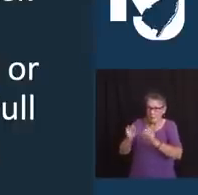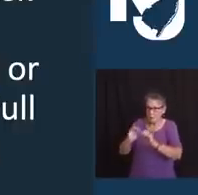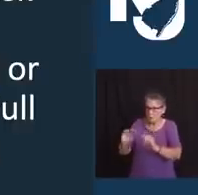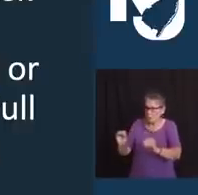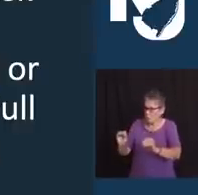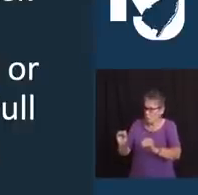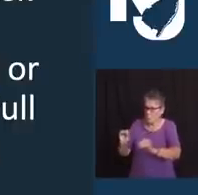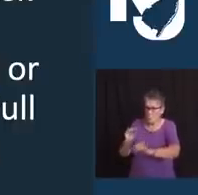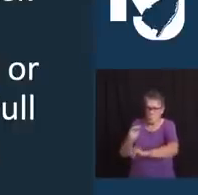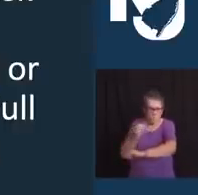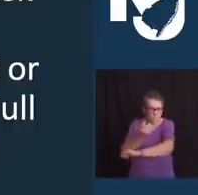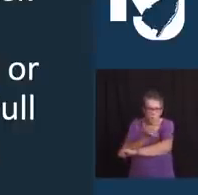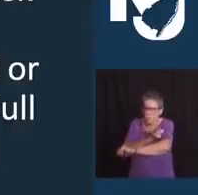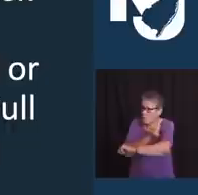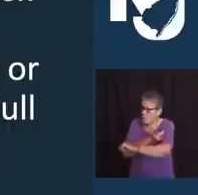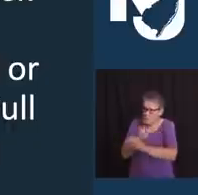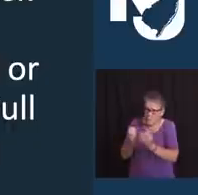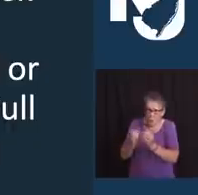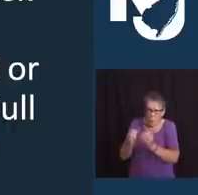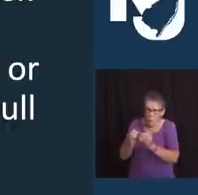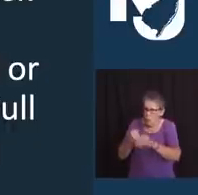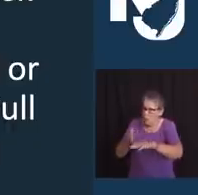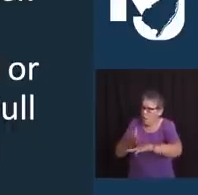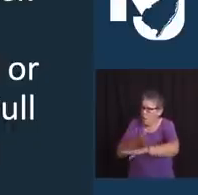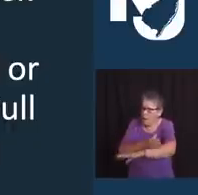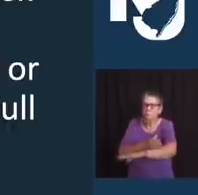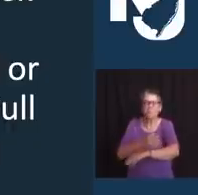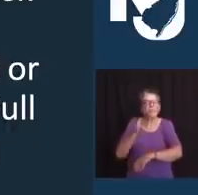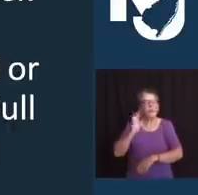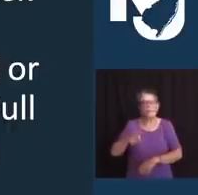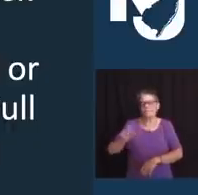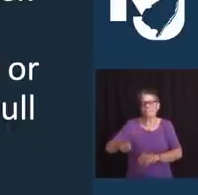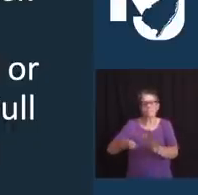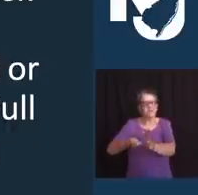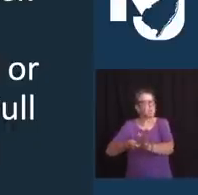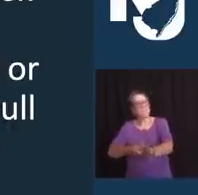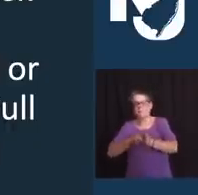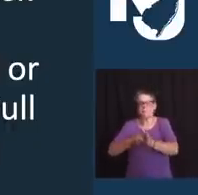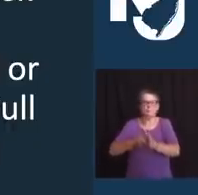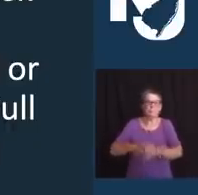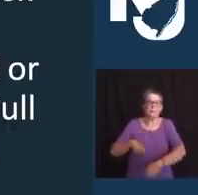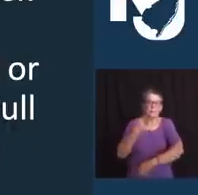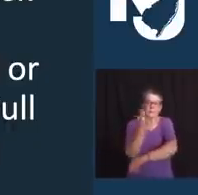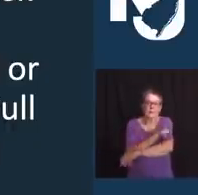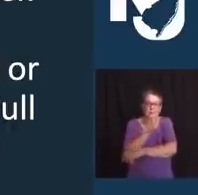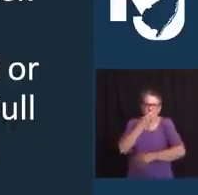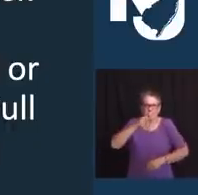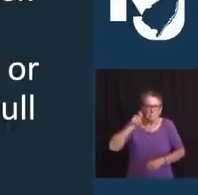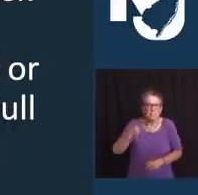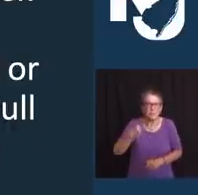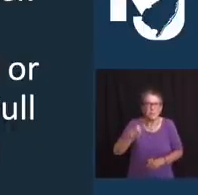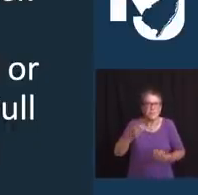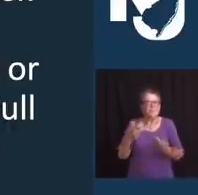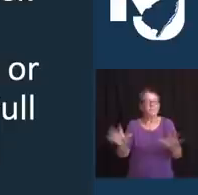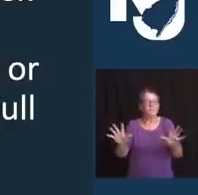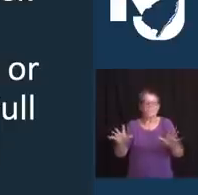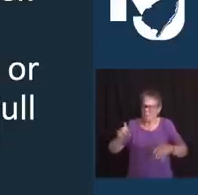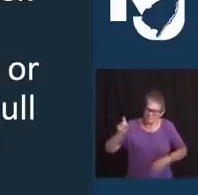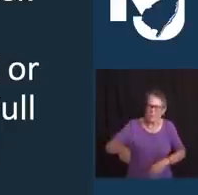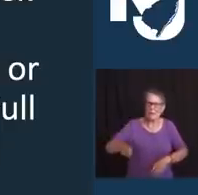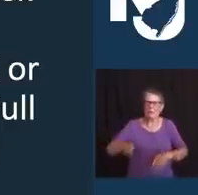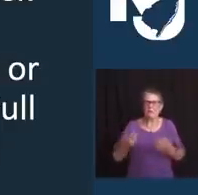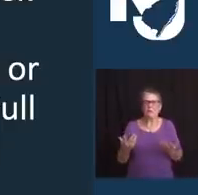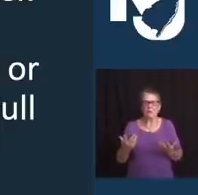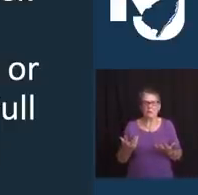to require all staff to be vaccinated as a condition of their employment. So today the clock starts